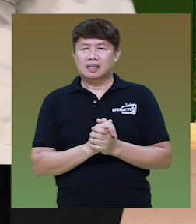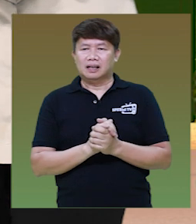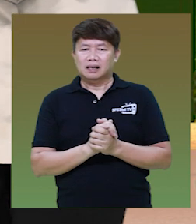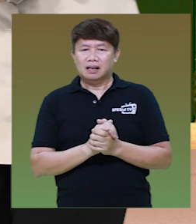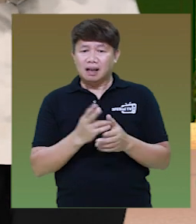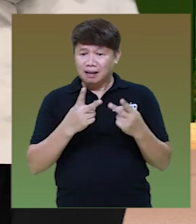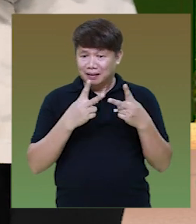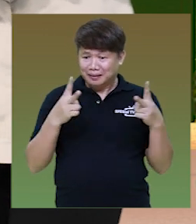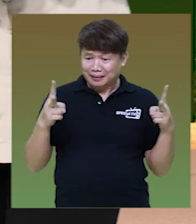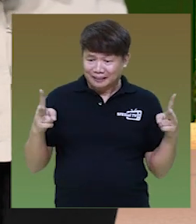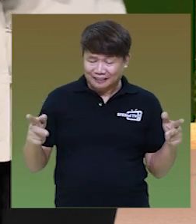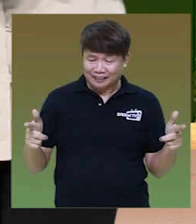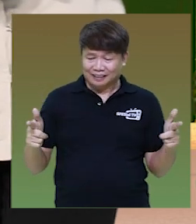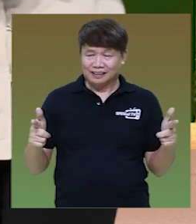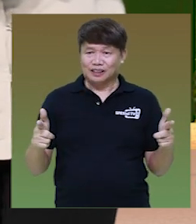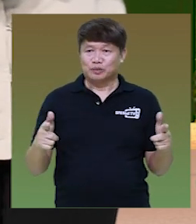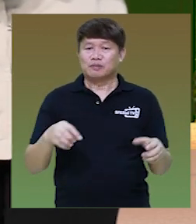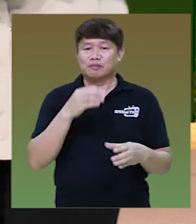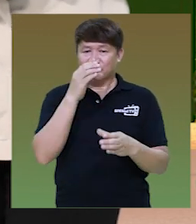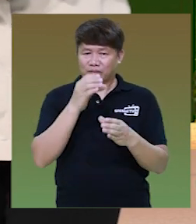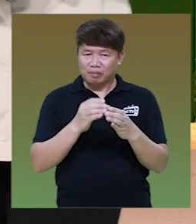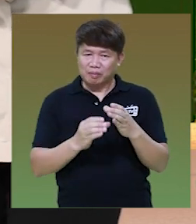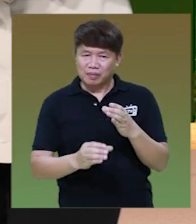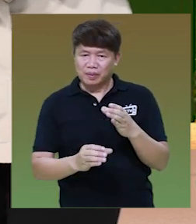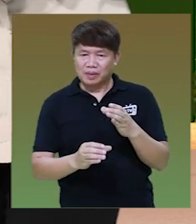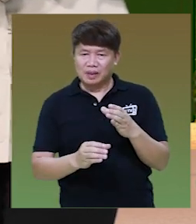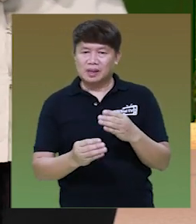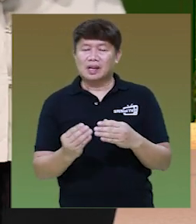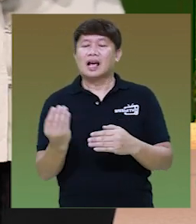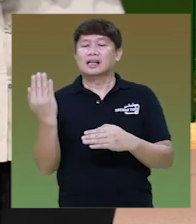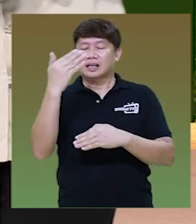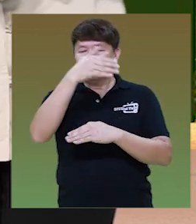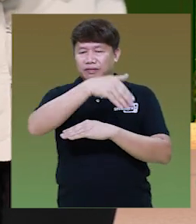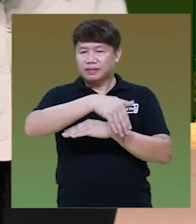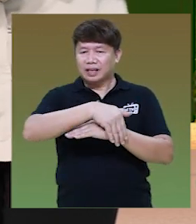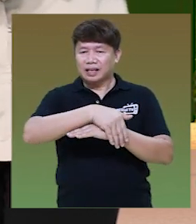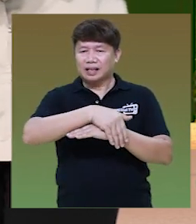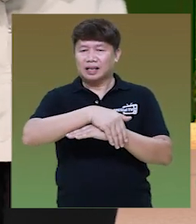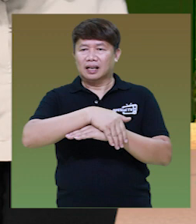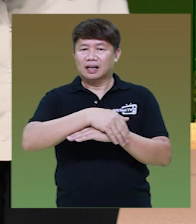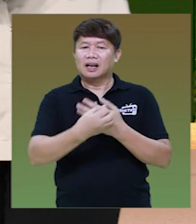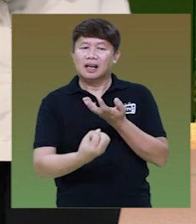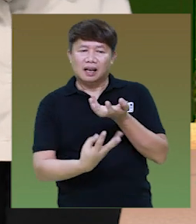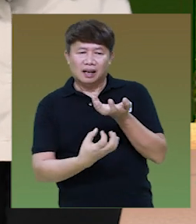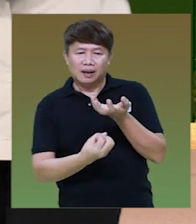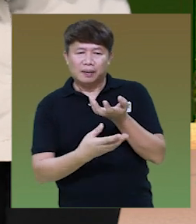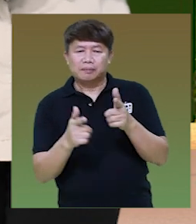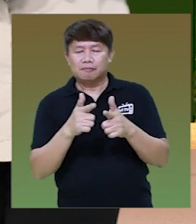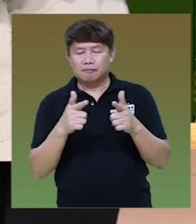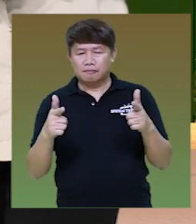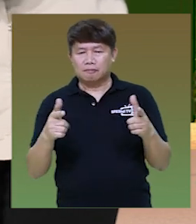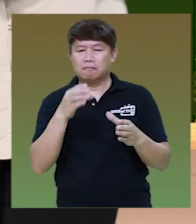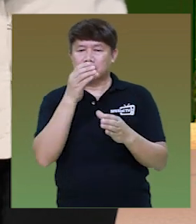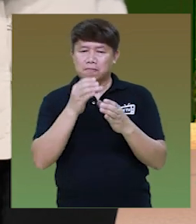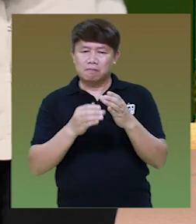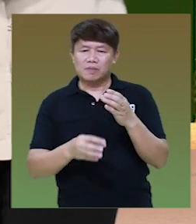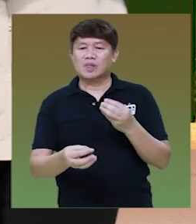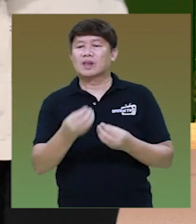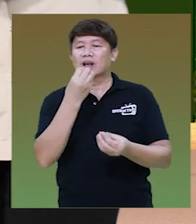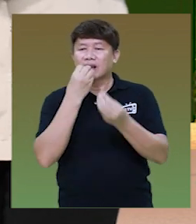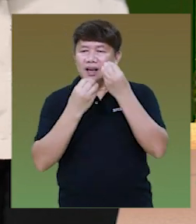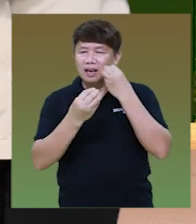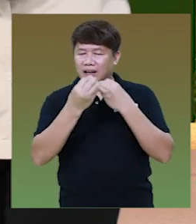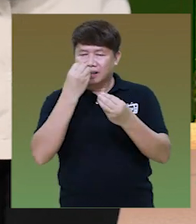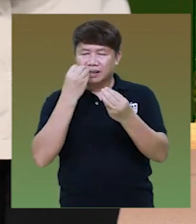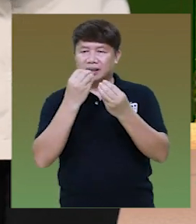Up came the enormous carrot. That evening, they cooked the enormous carrot and ate